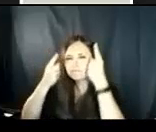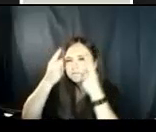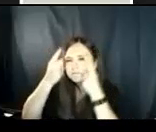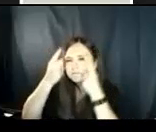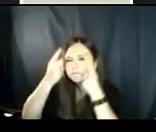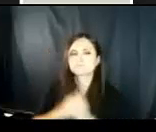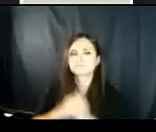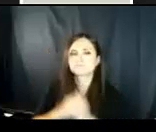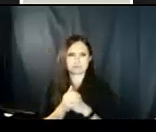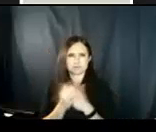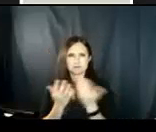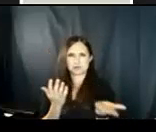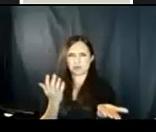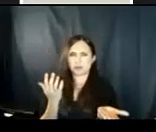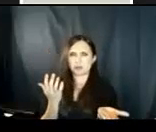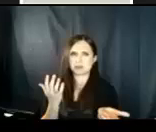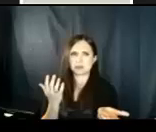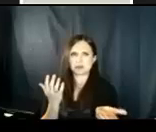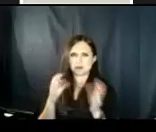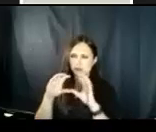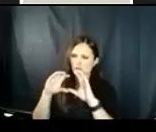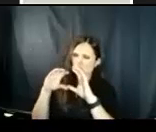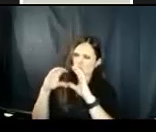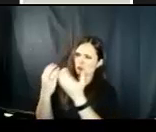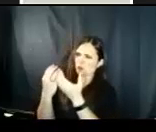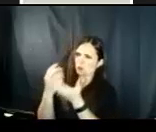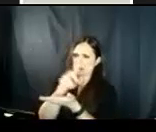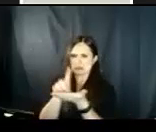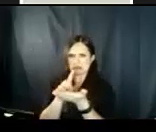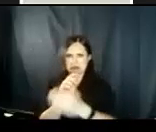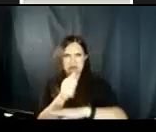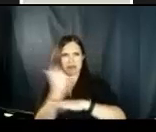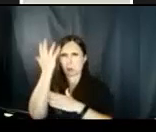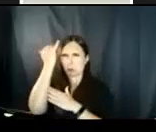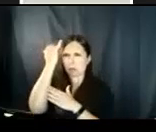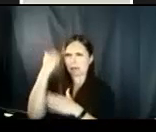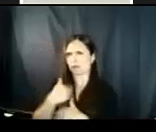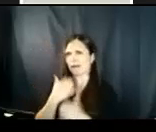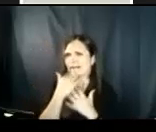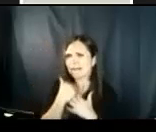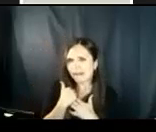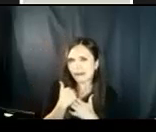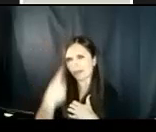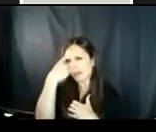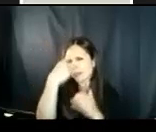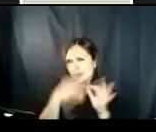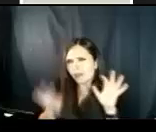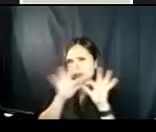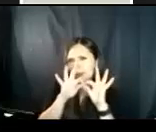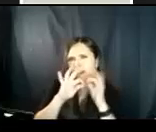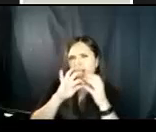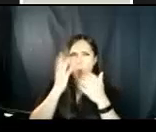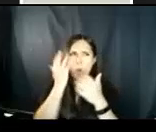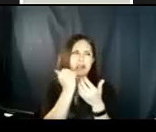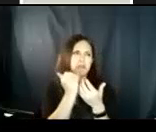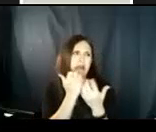do we care about course design? Why is it important that I care how my lessons are designed? Why can